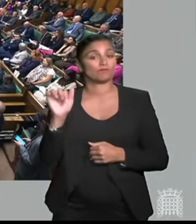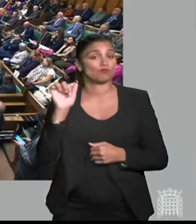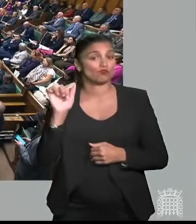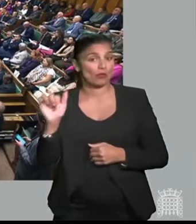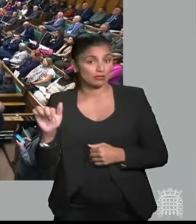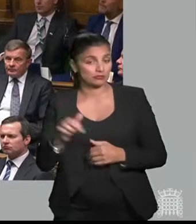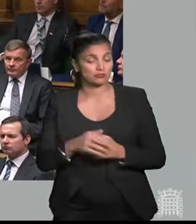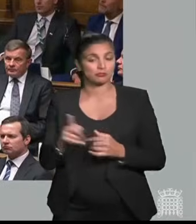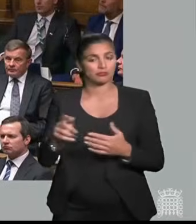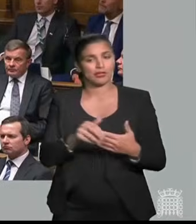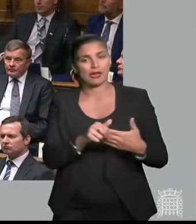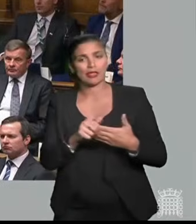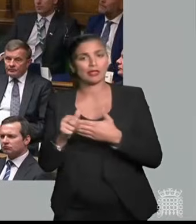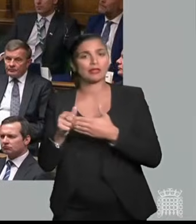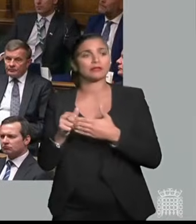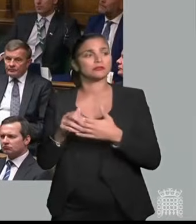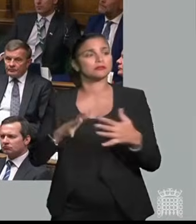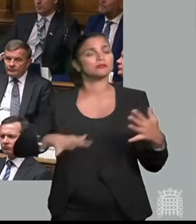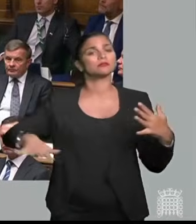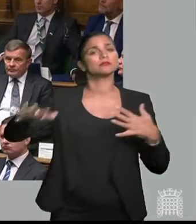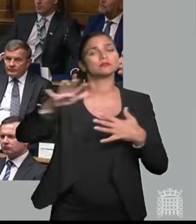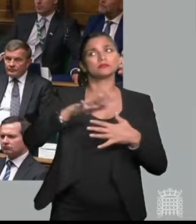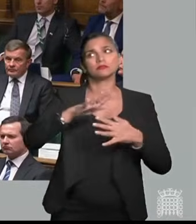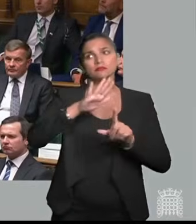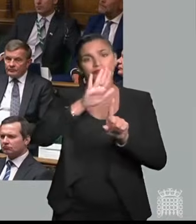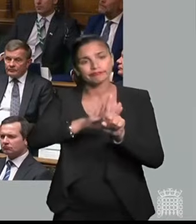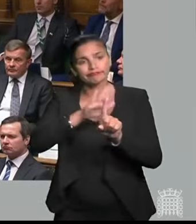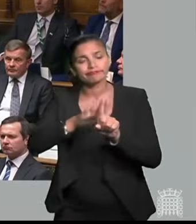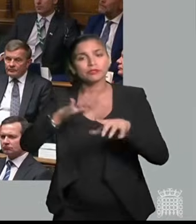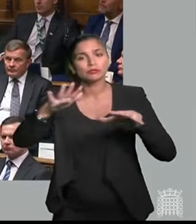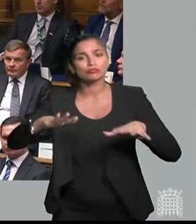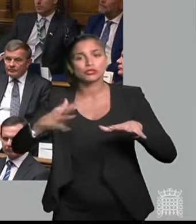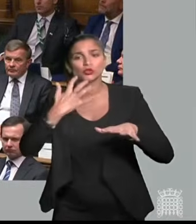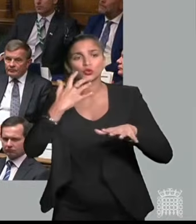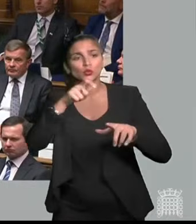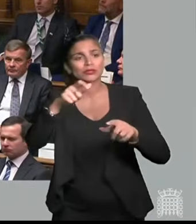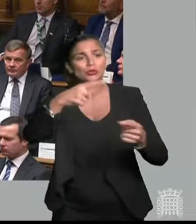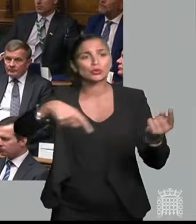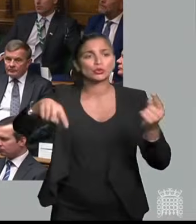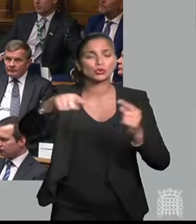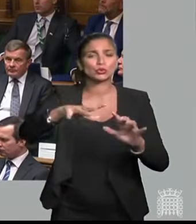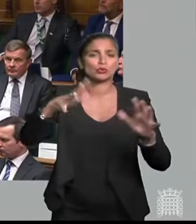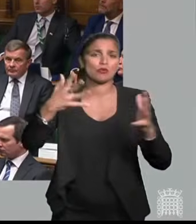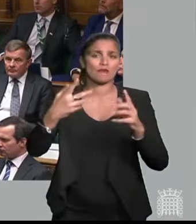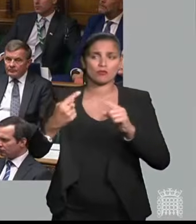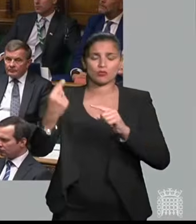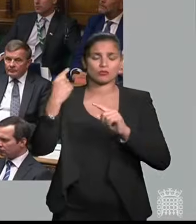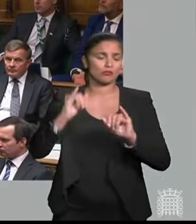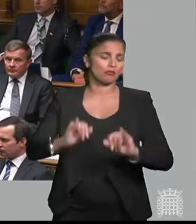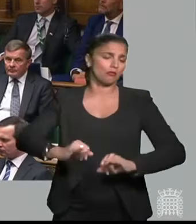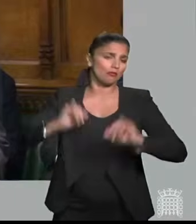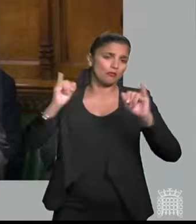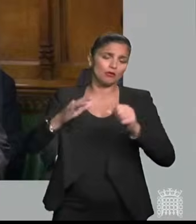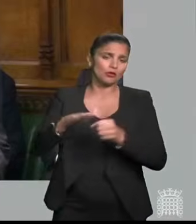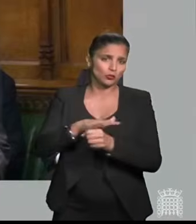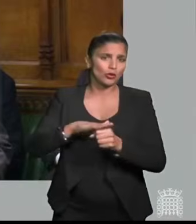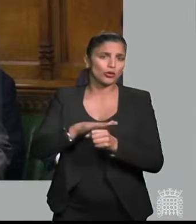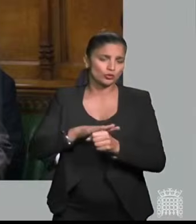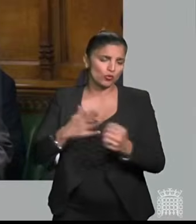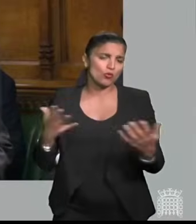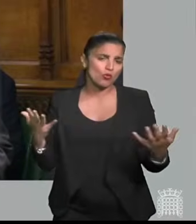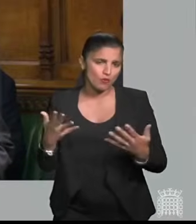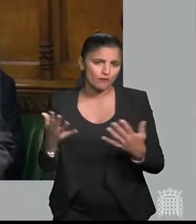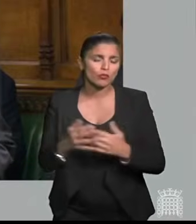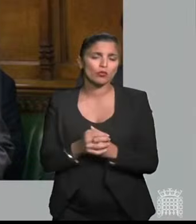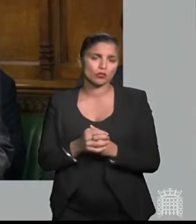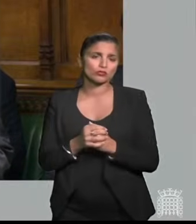to lead the nation in reassuring the British Jewish community in the wake of the utterly appalling atrocity visited upon Israel and